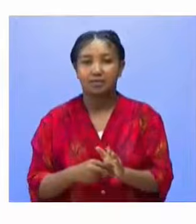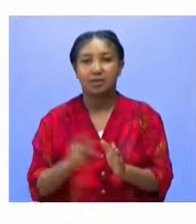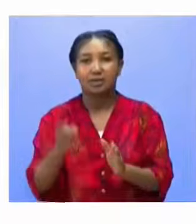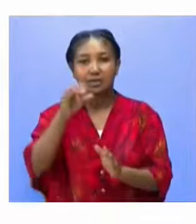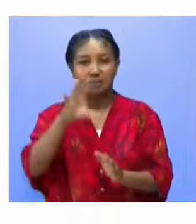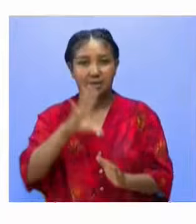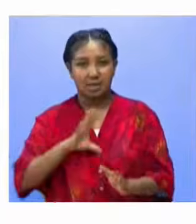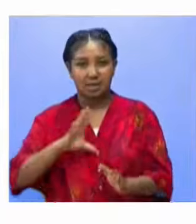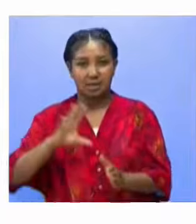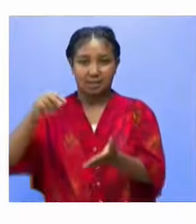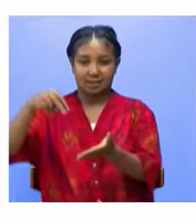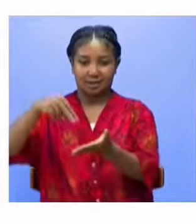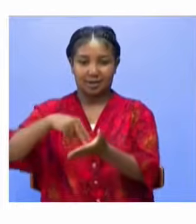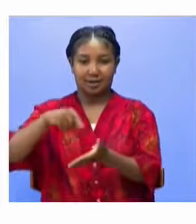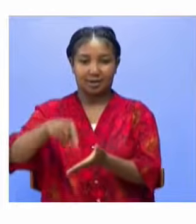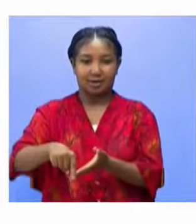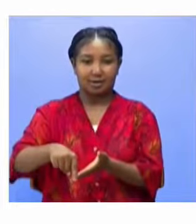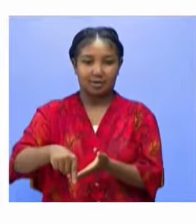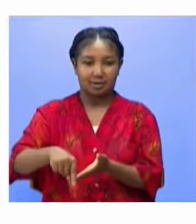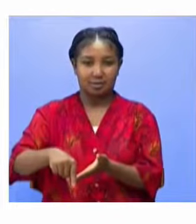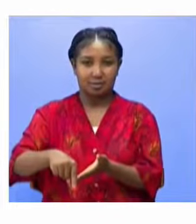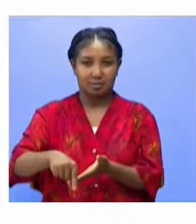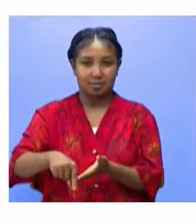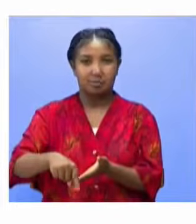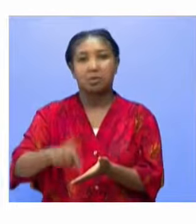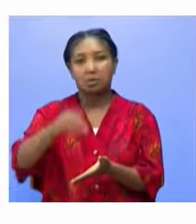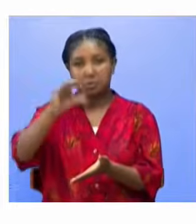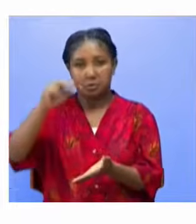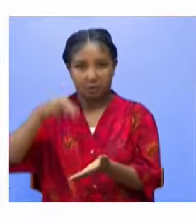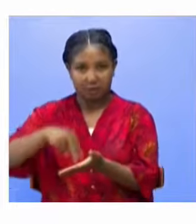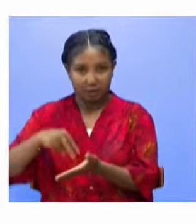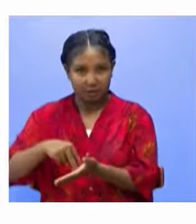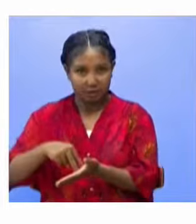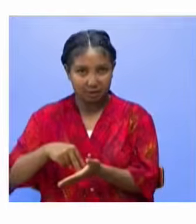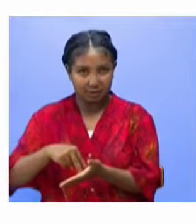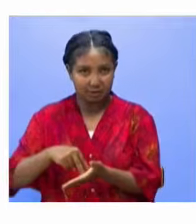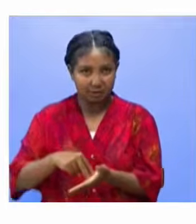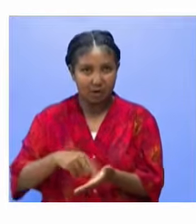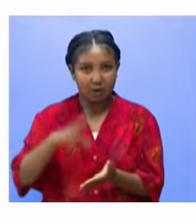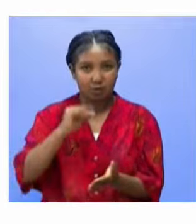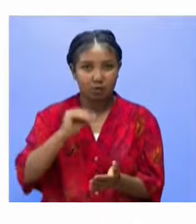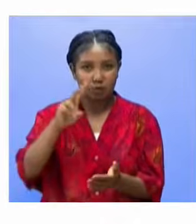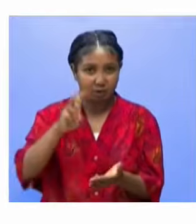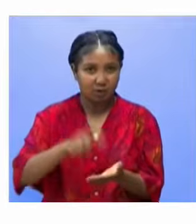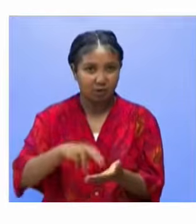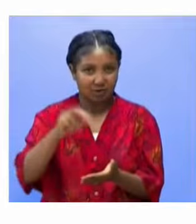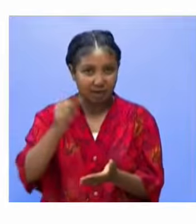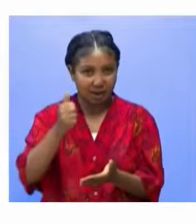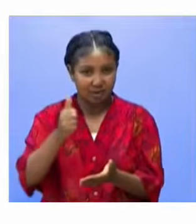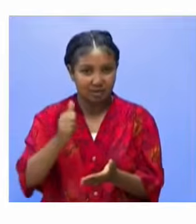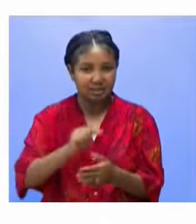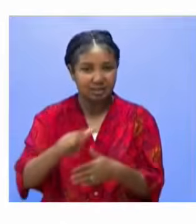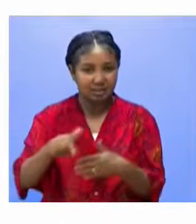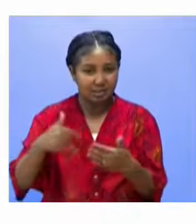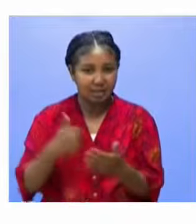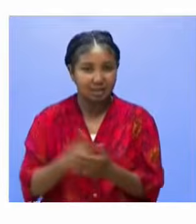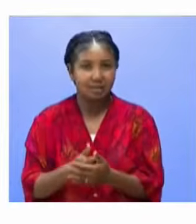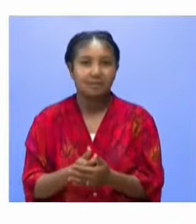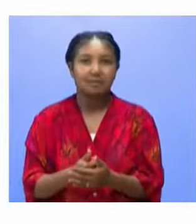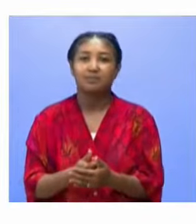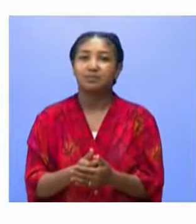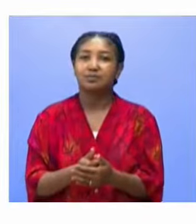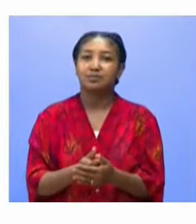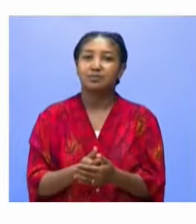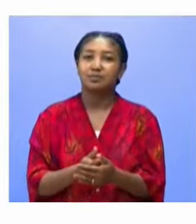is standing around here. Okay? We're talking about 2010. Then, if you are